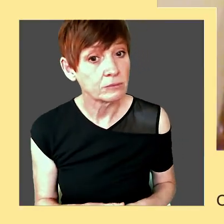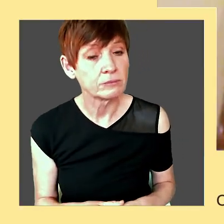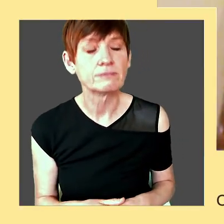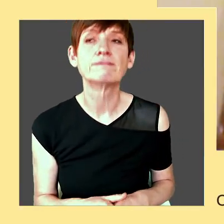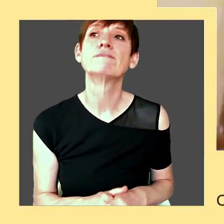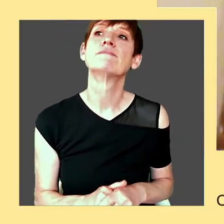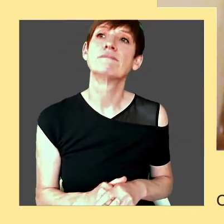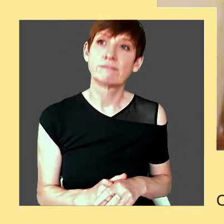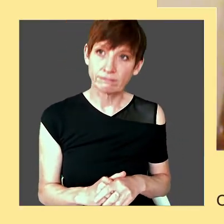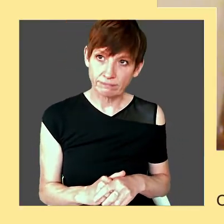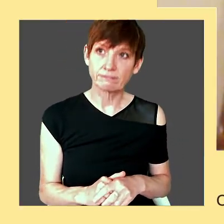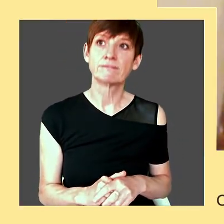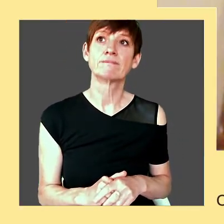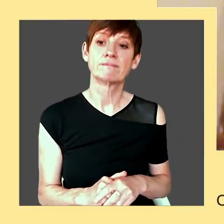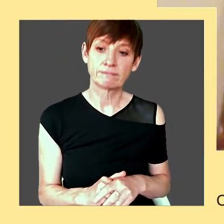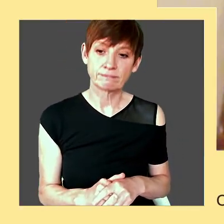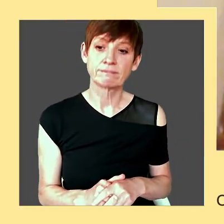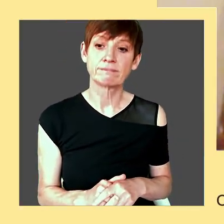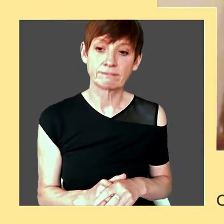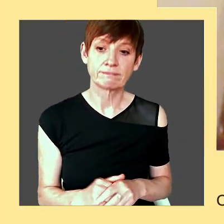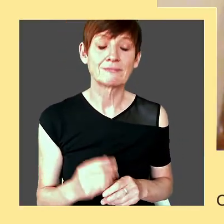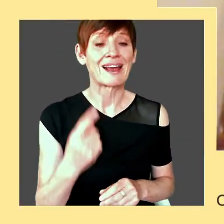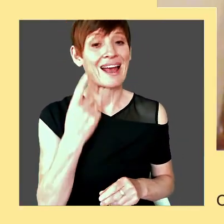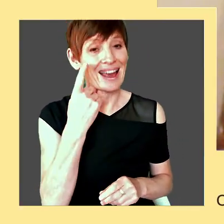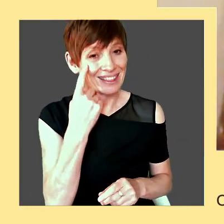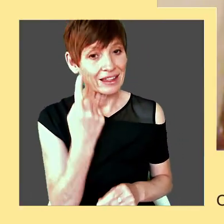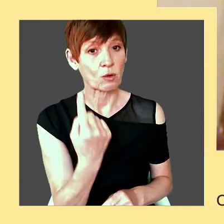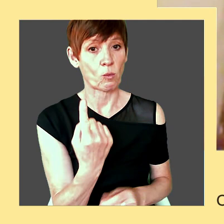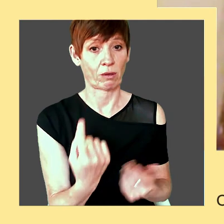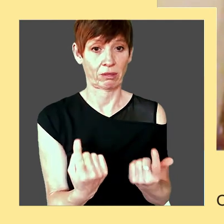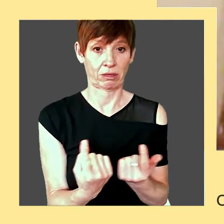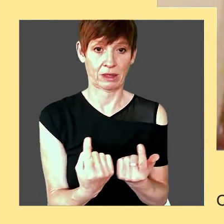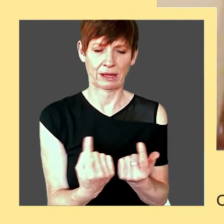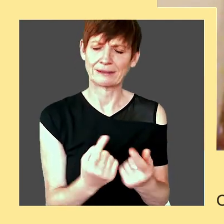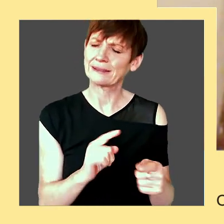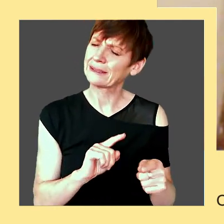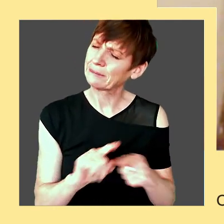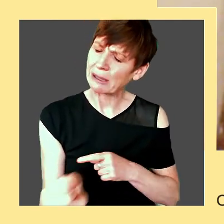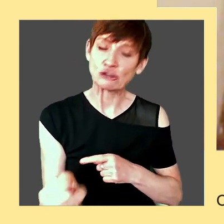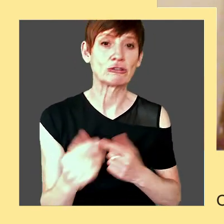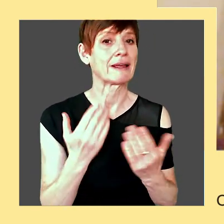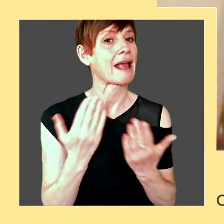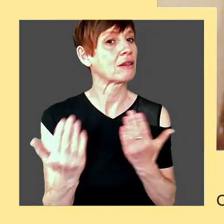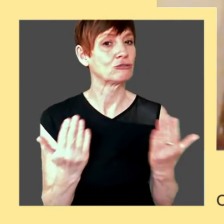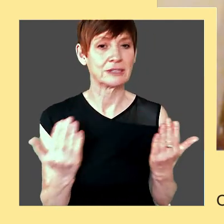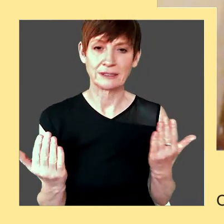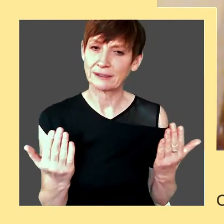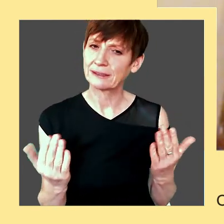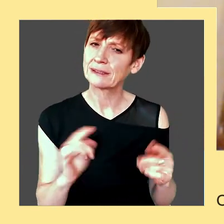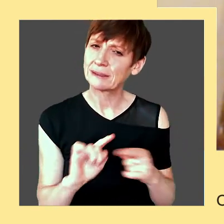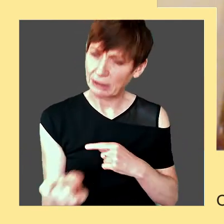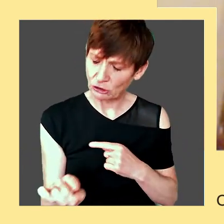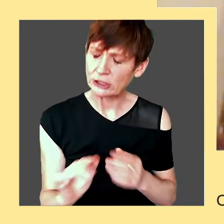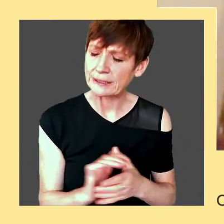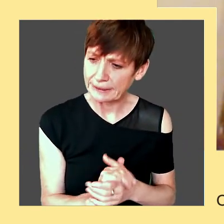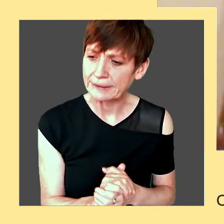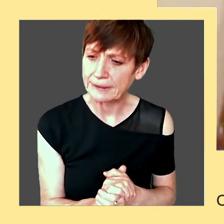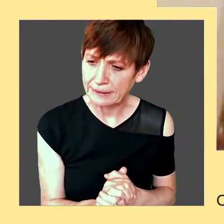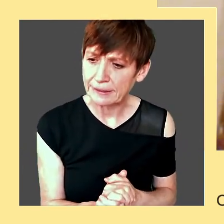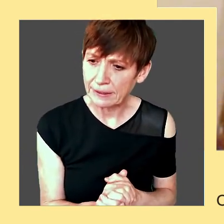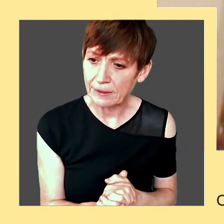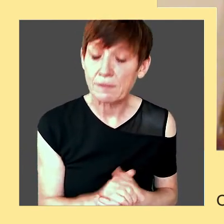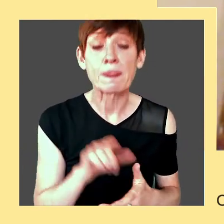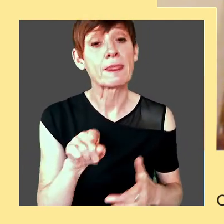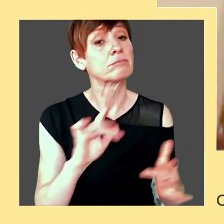I think one of the things that and especially gallery did and is still doing, it's a